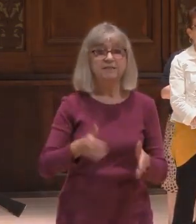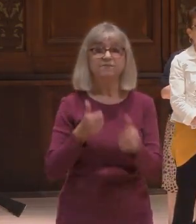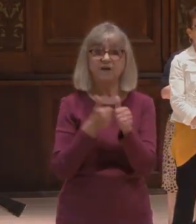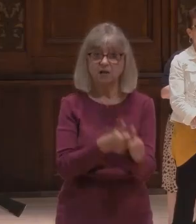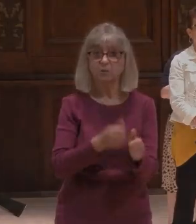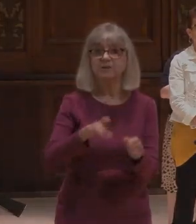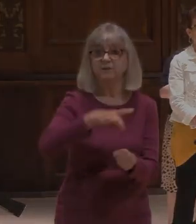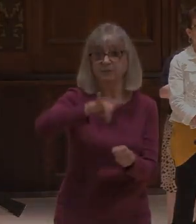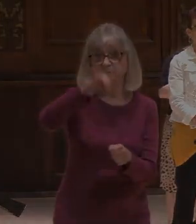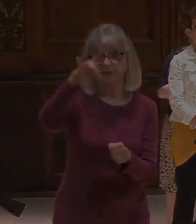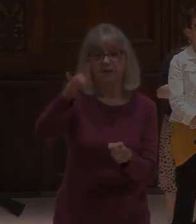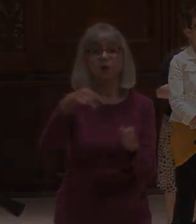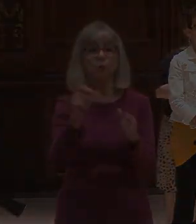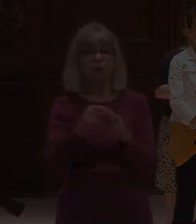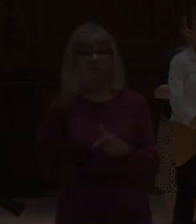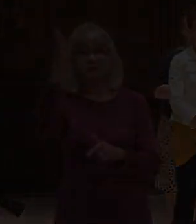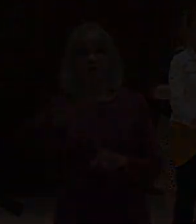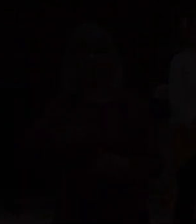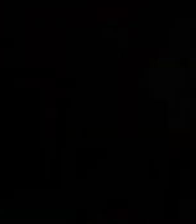of God.